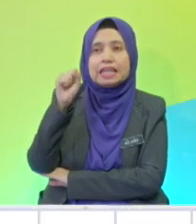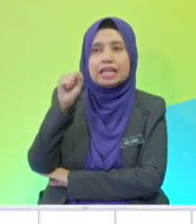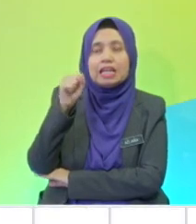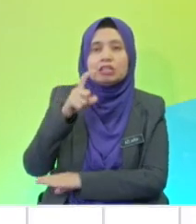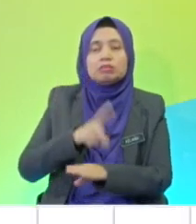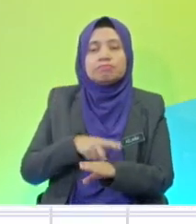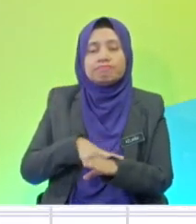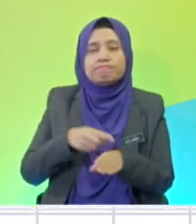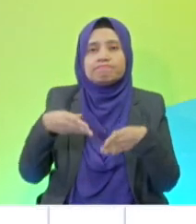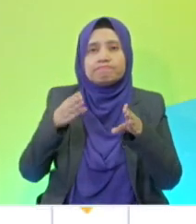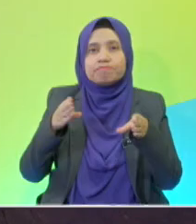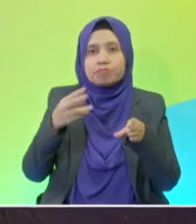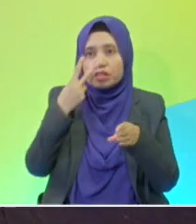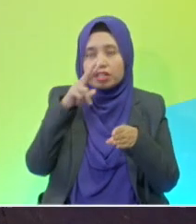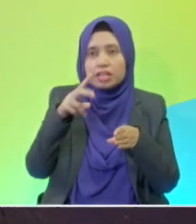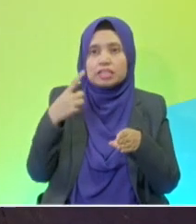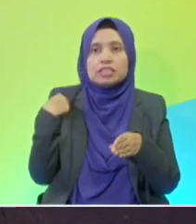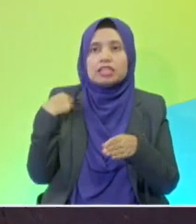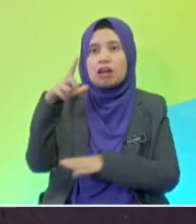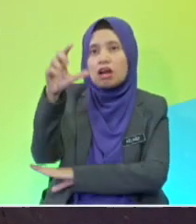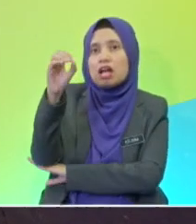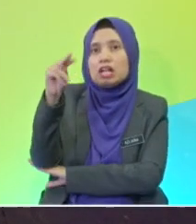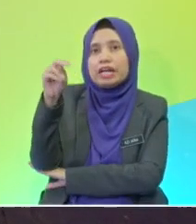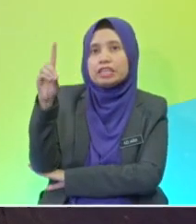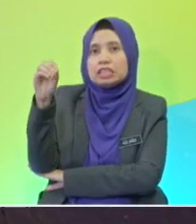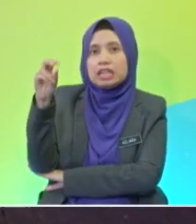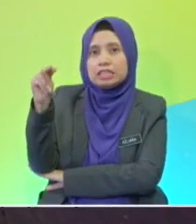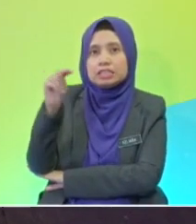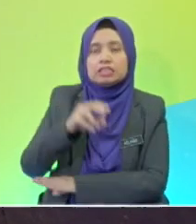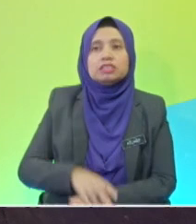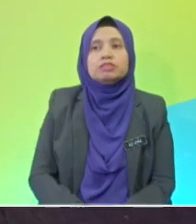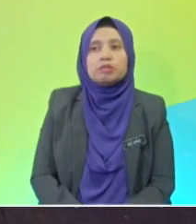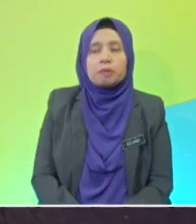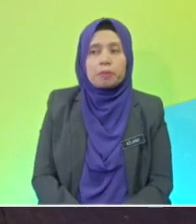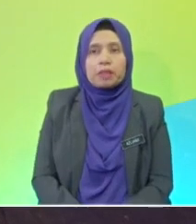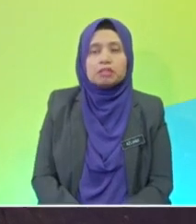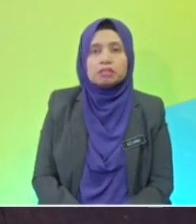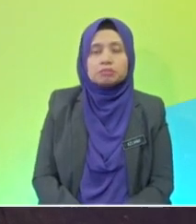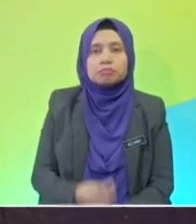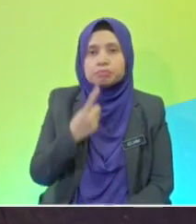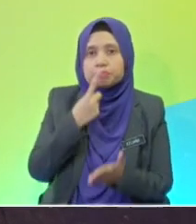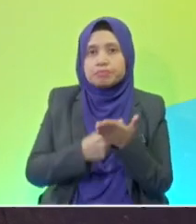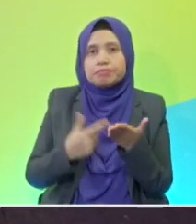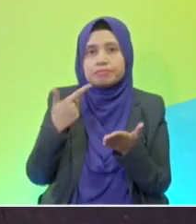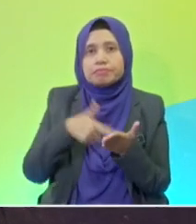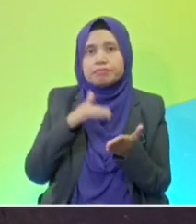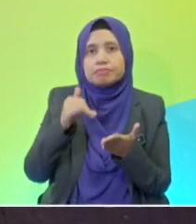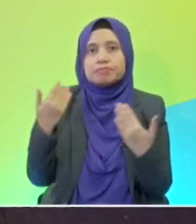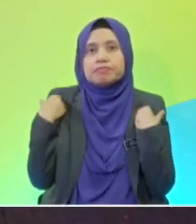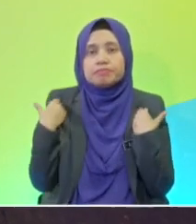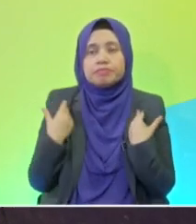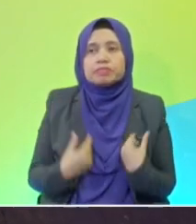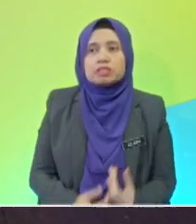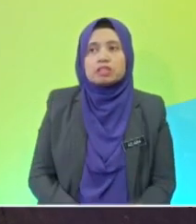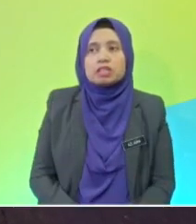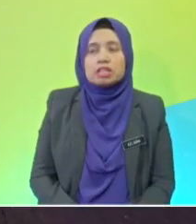we shall put the plates here. And have a look at more items here. It's